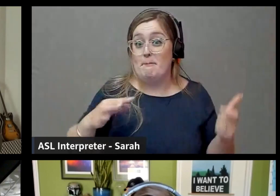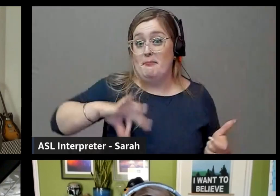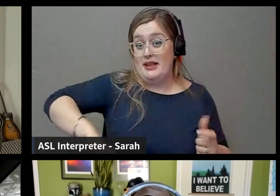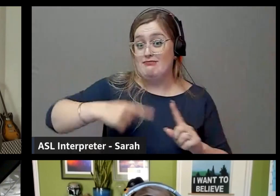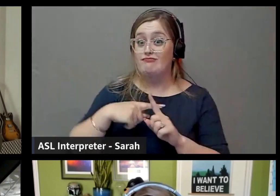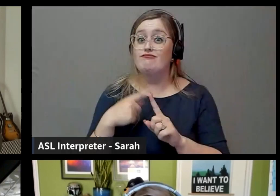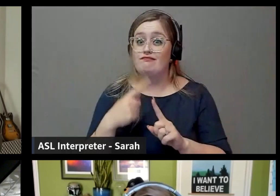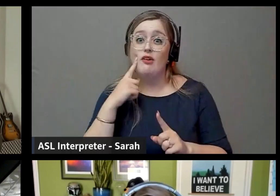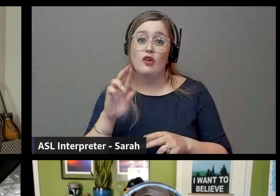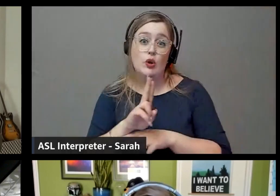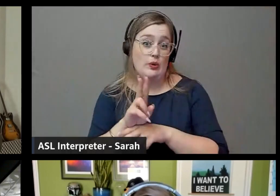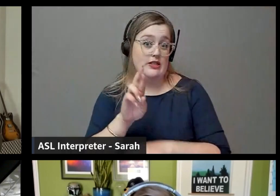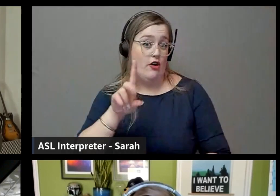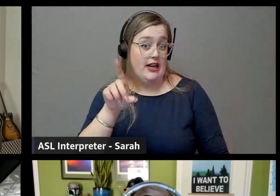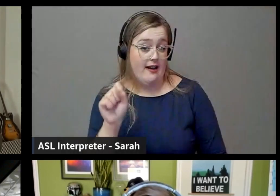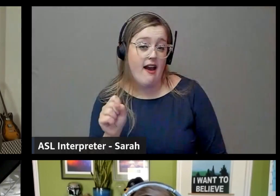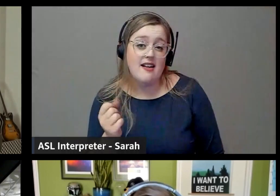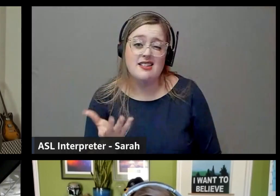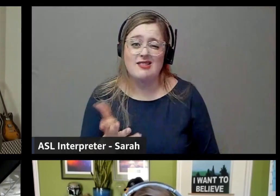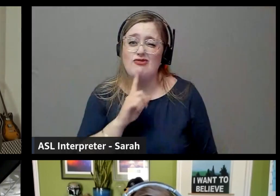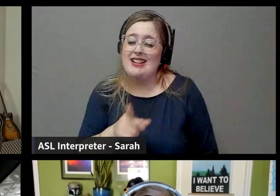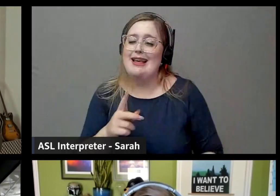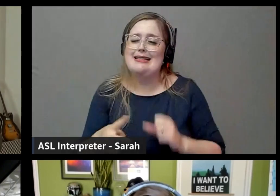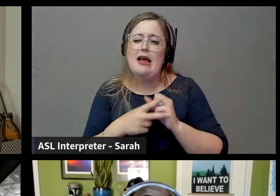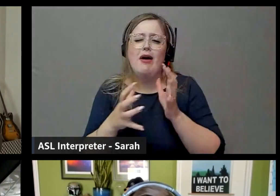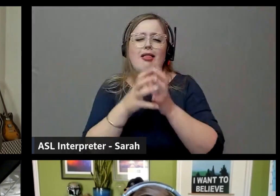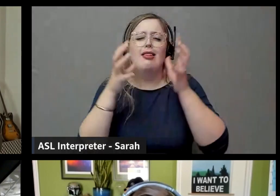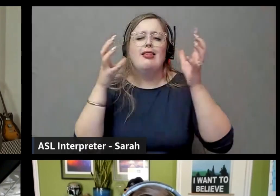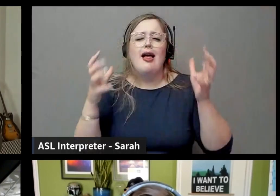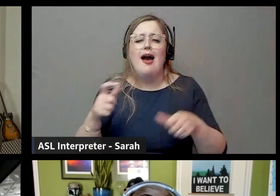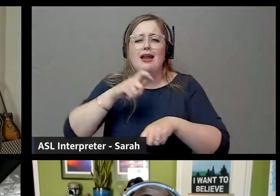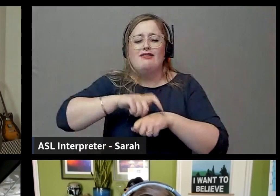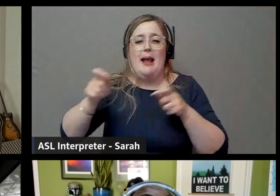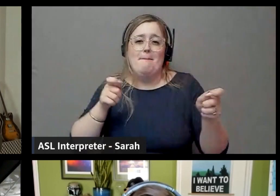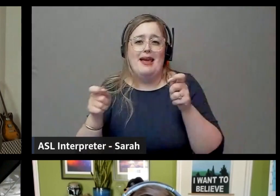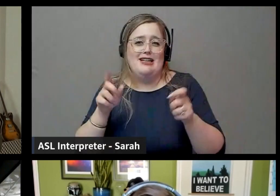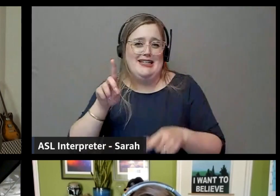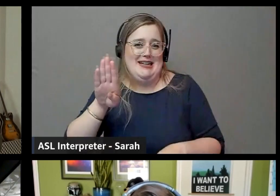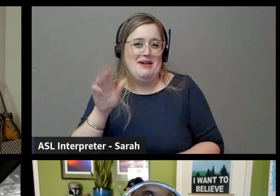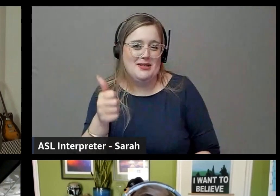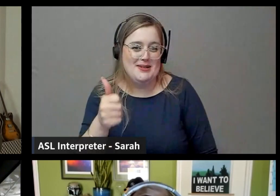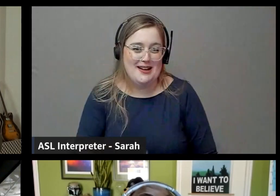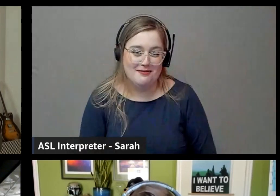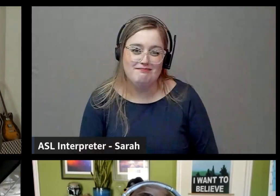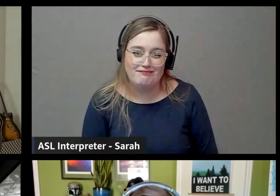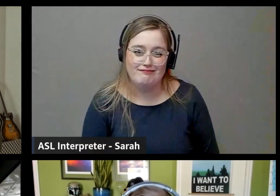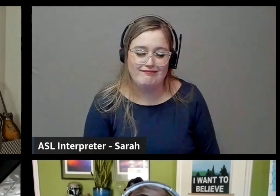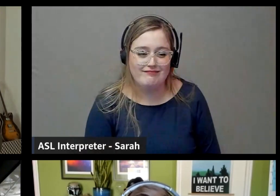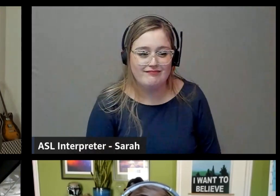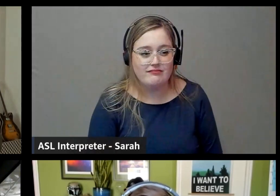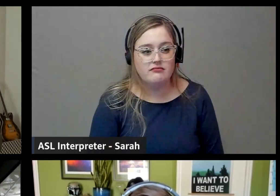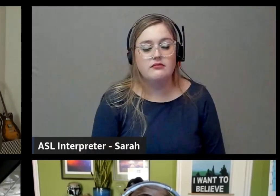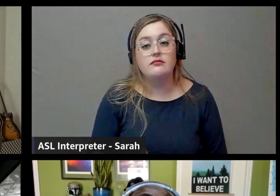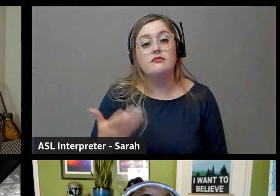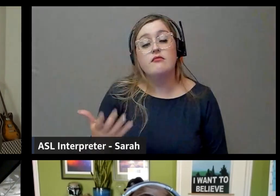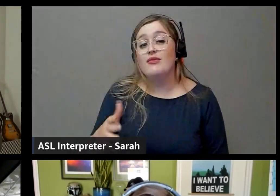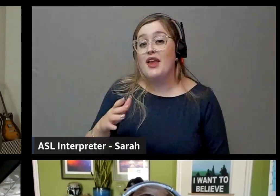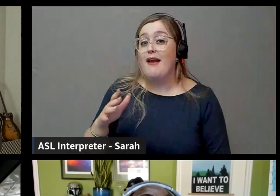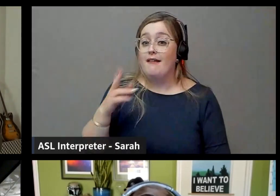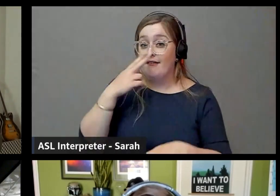of using RDS. So it just saves a lot of time having to manage the database yourself. quick fun fact about me. My